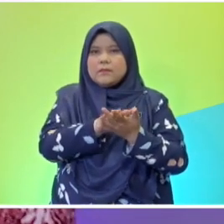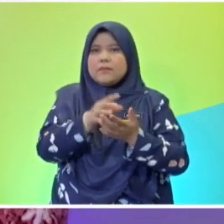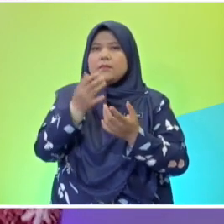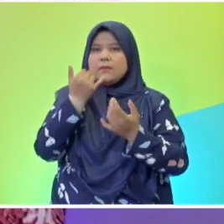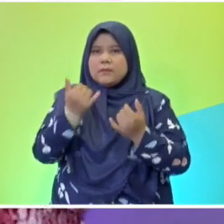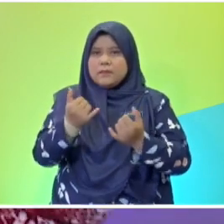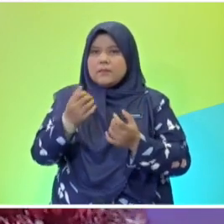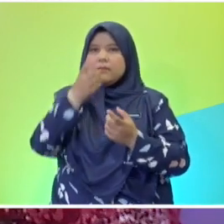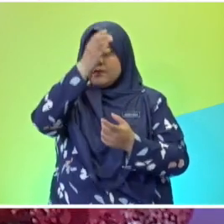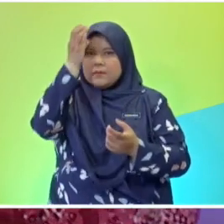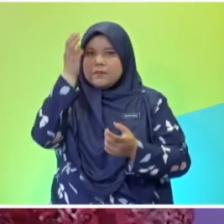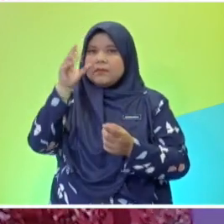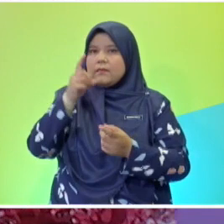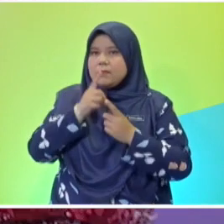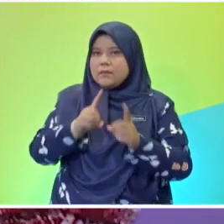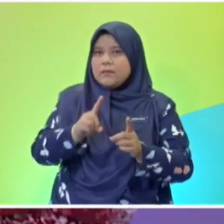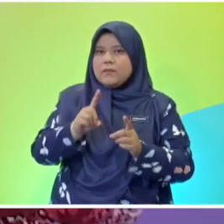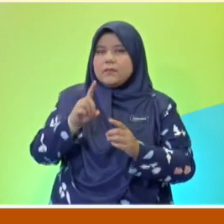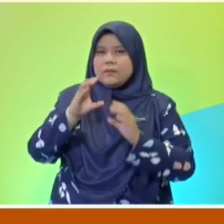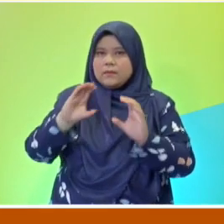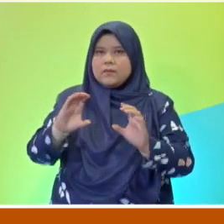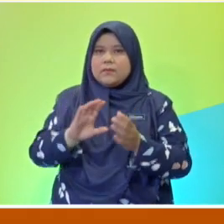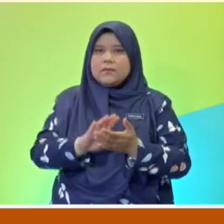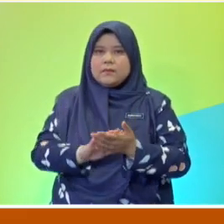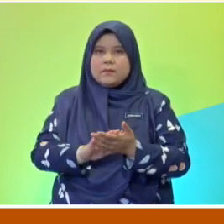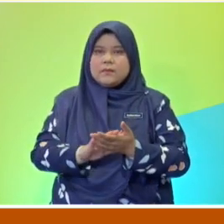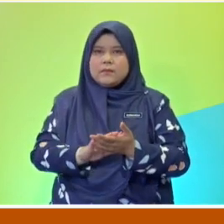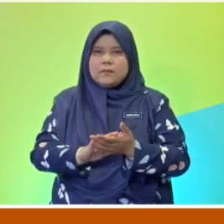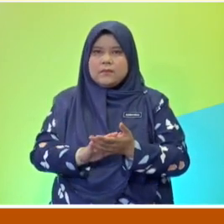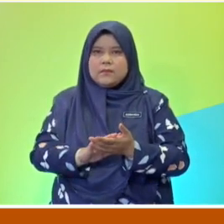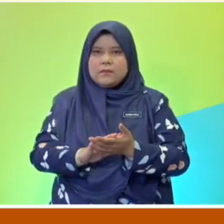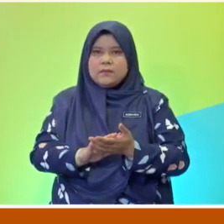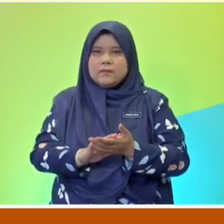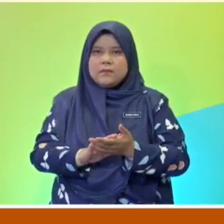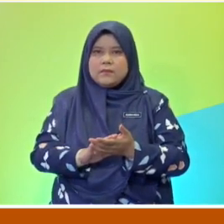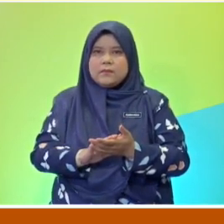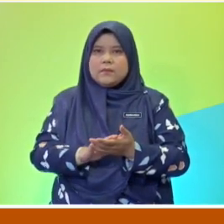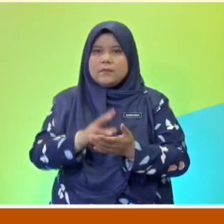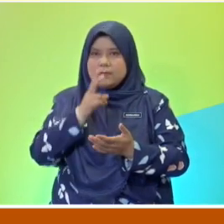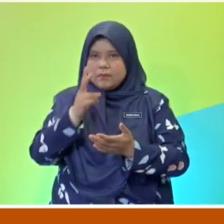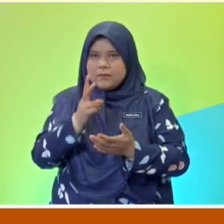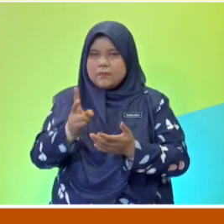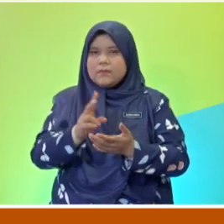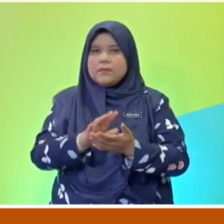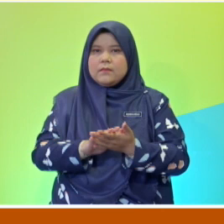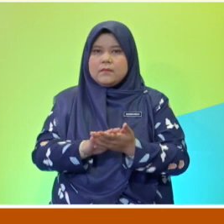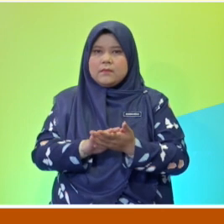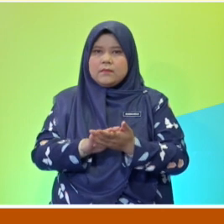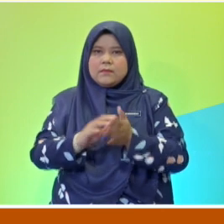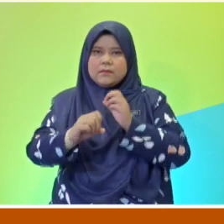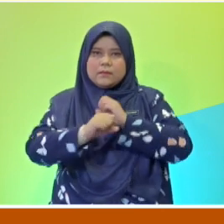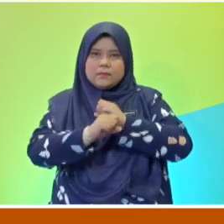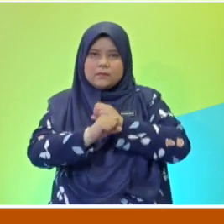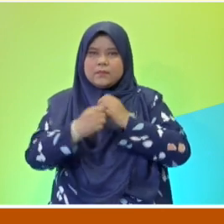try this question. Oh, okay. So based on the question, I will have to analyze the advertisement. Yeah. And choose the true